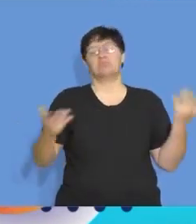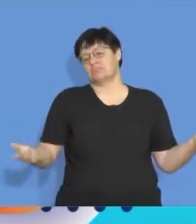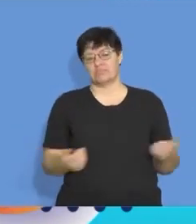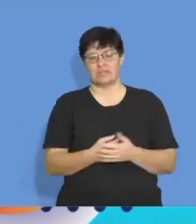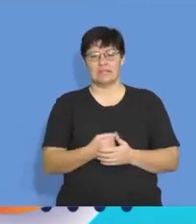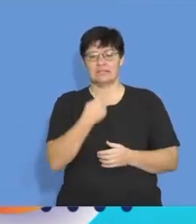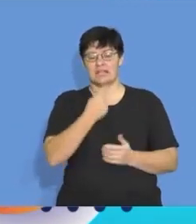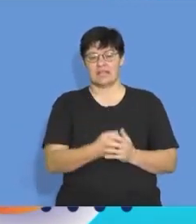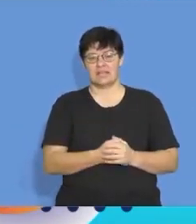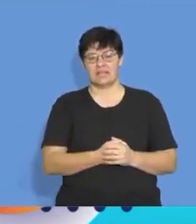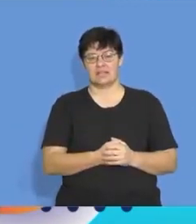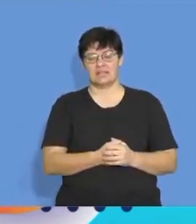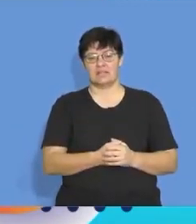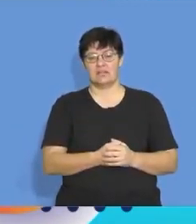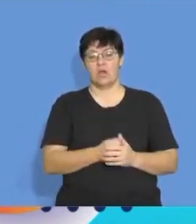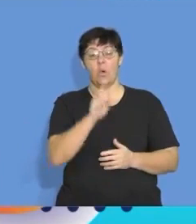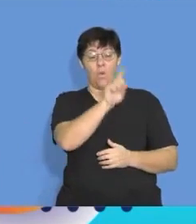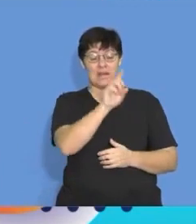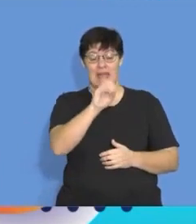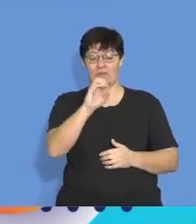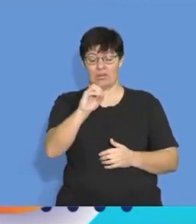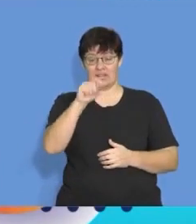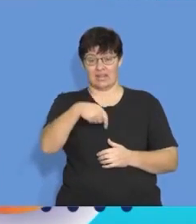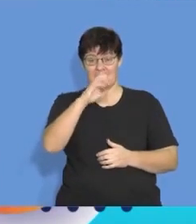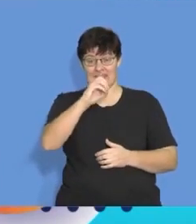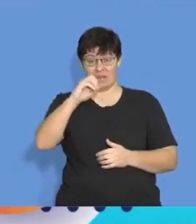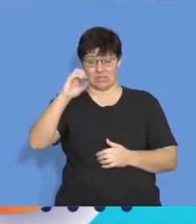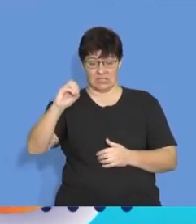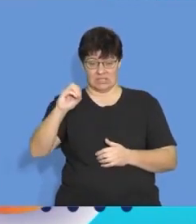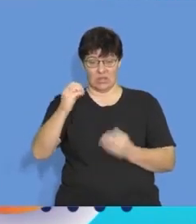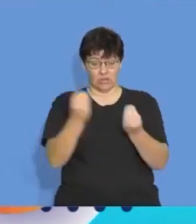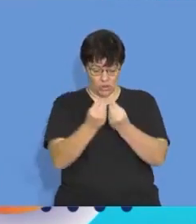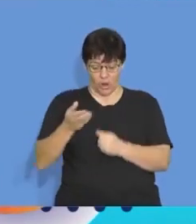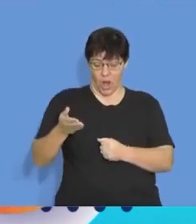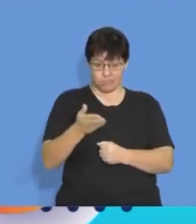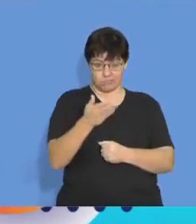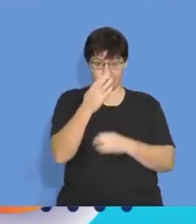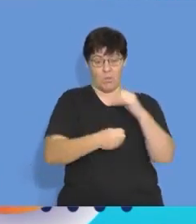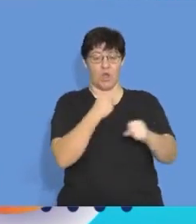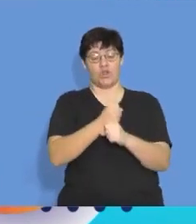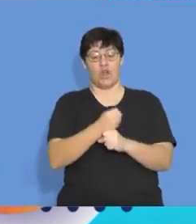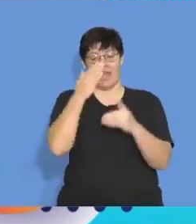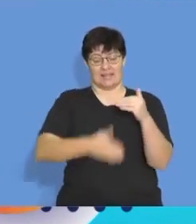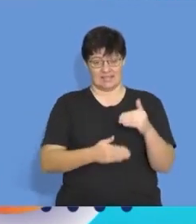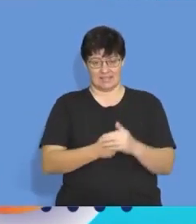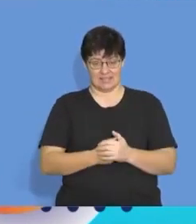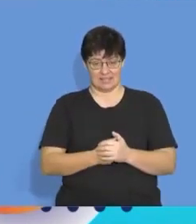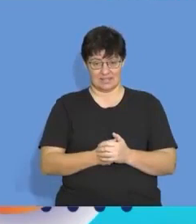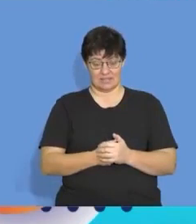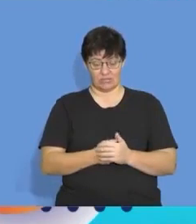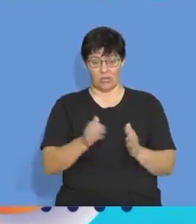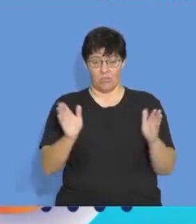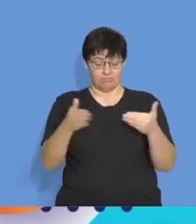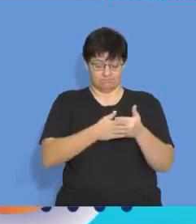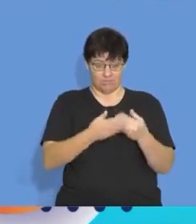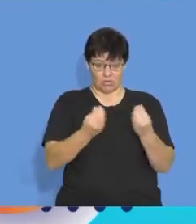say we had 100,000 Rand worth of stock at the end of the year. That closing stock of this year